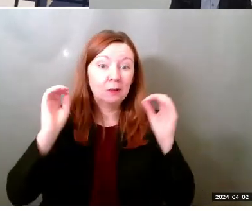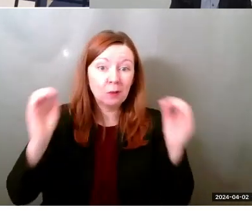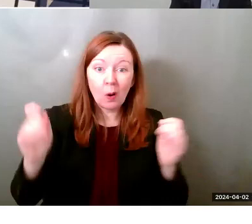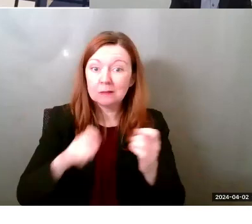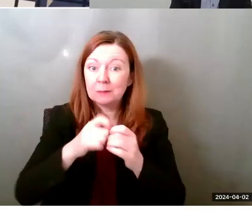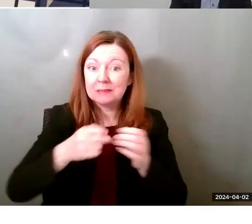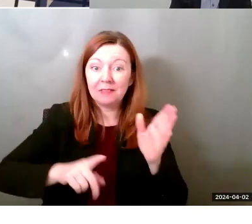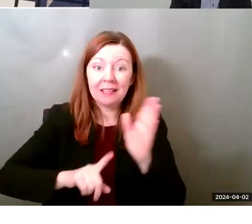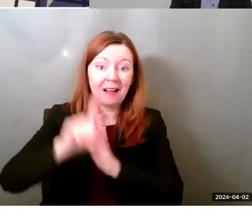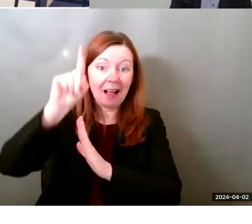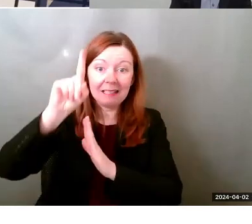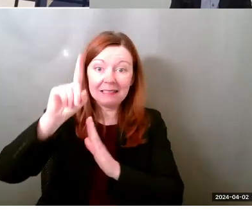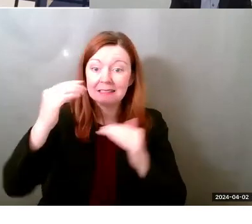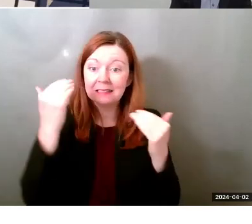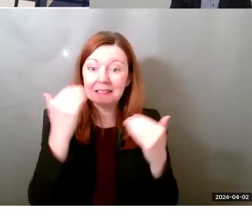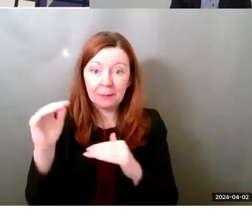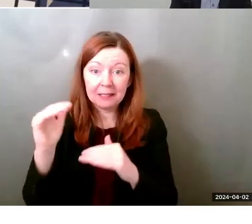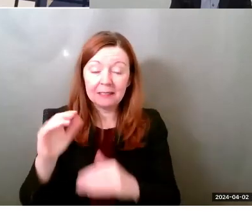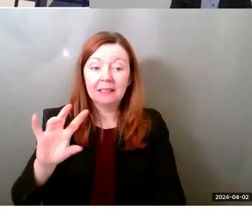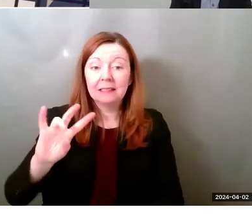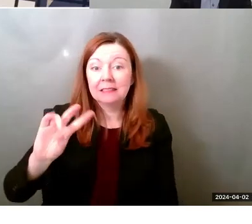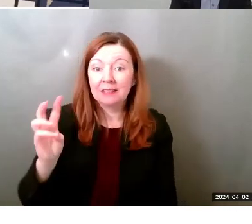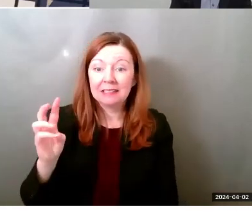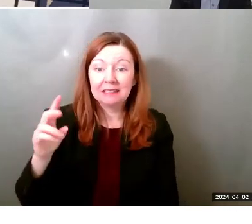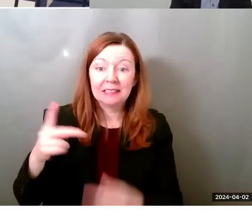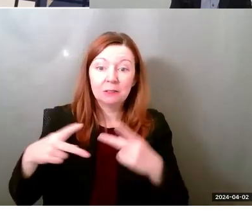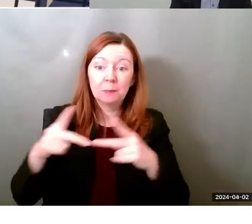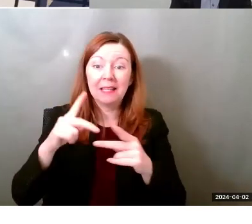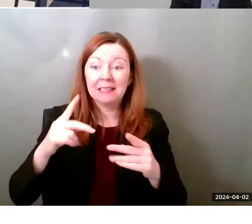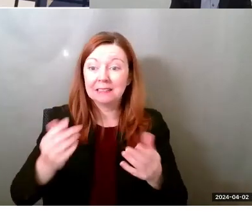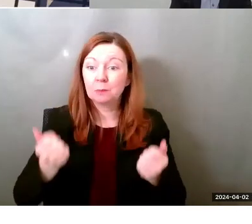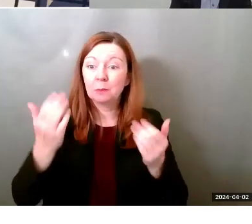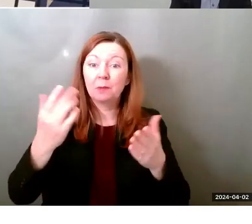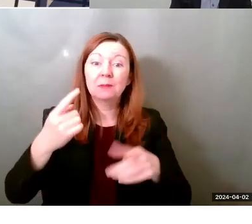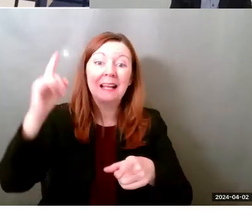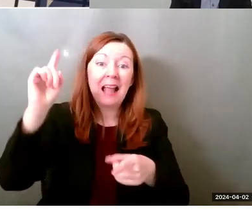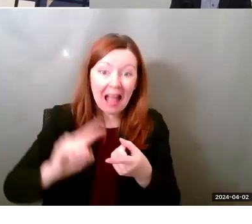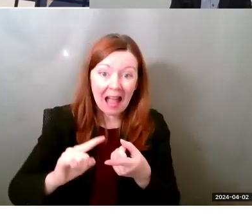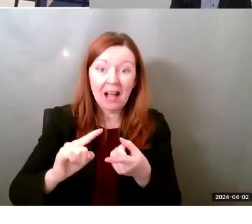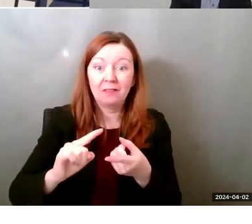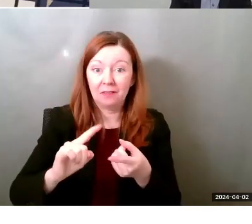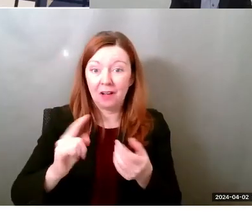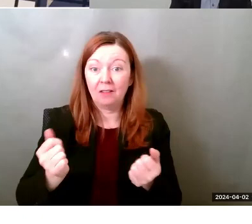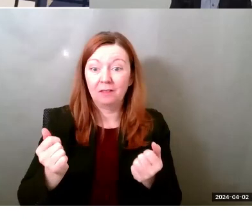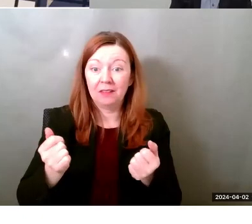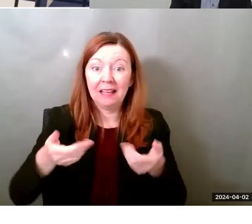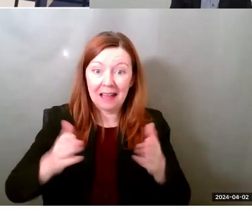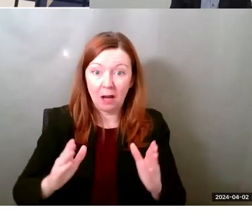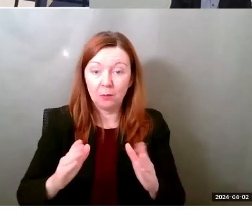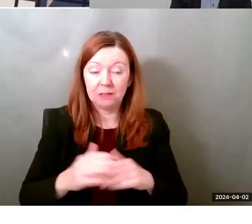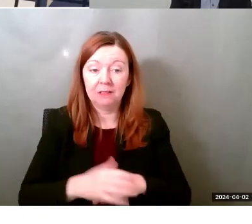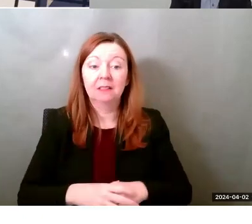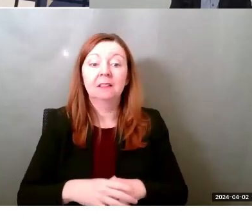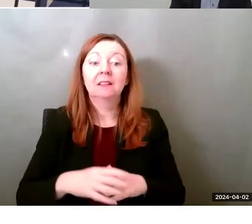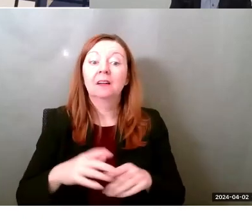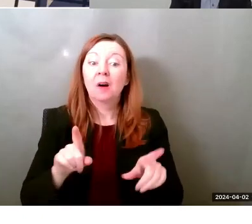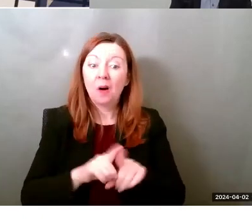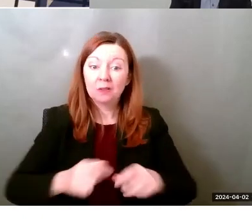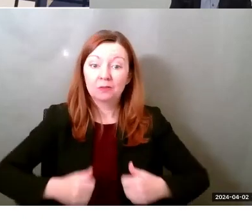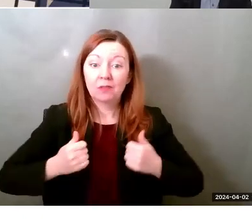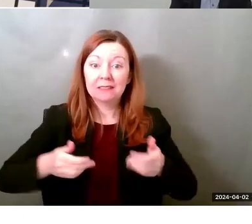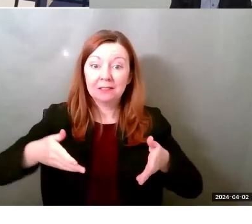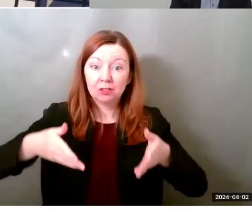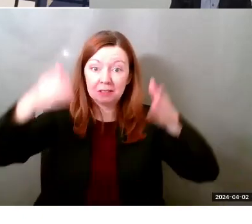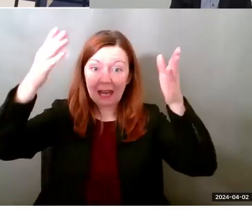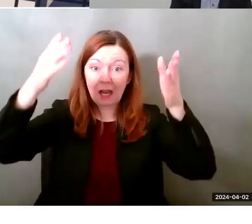76 places proposing half of the total allowable development. Furthermore, the residential tower is located based